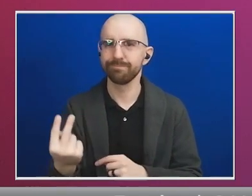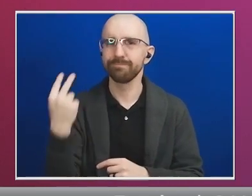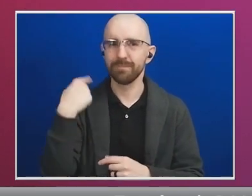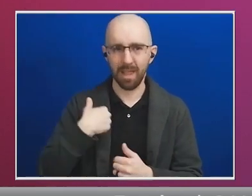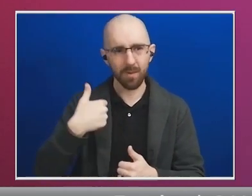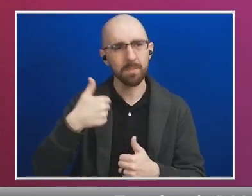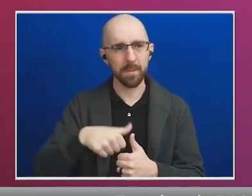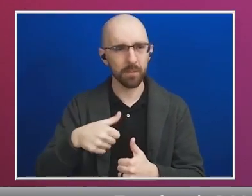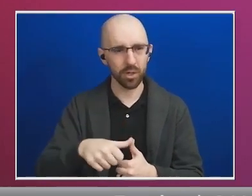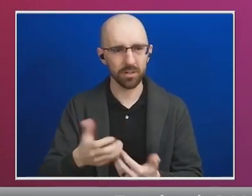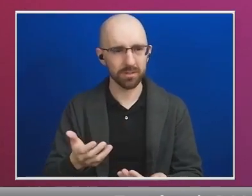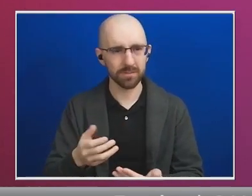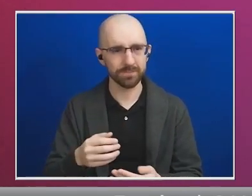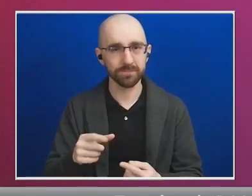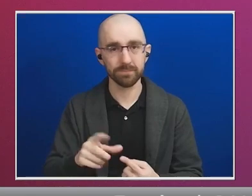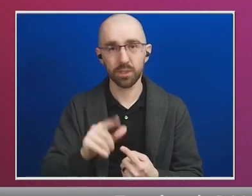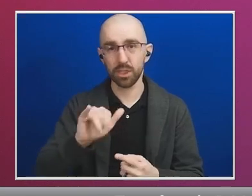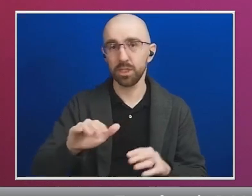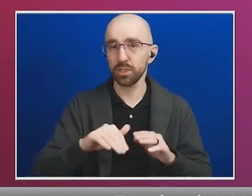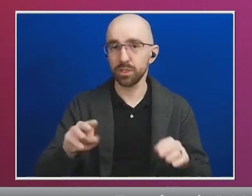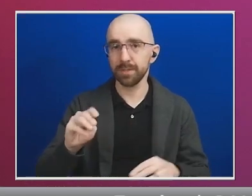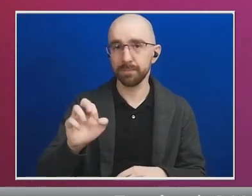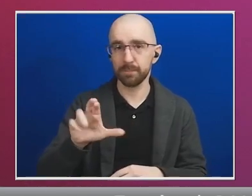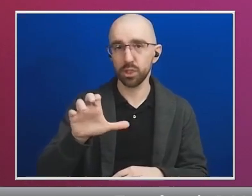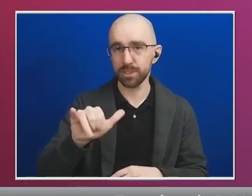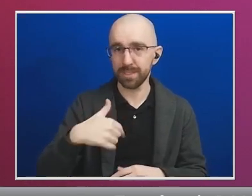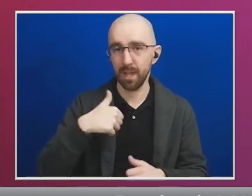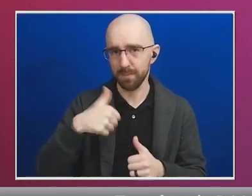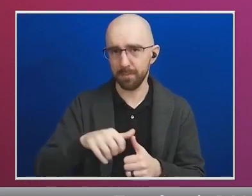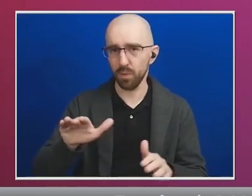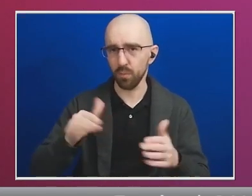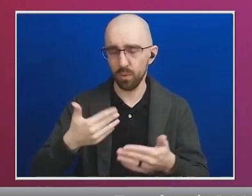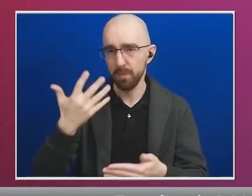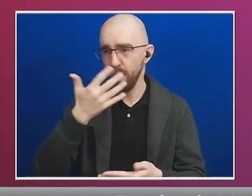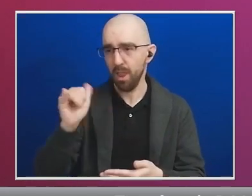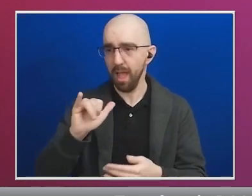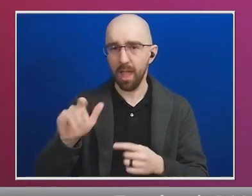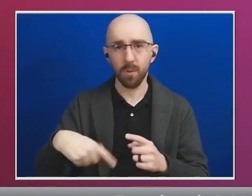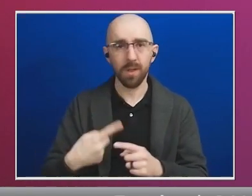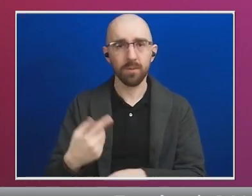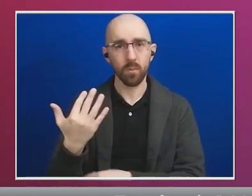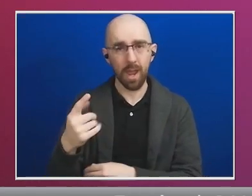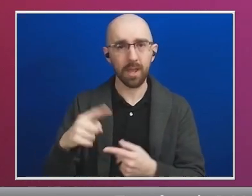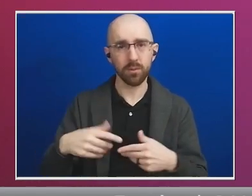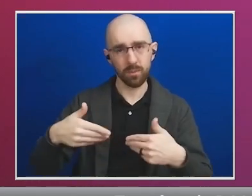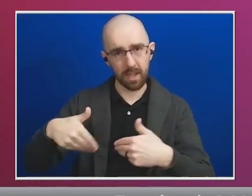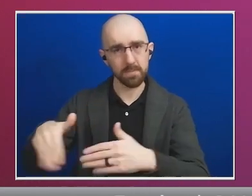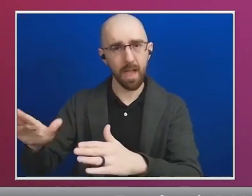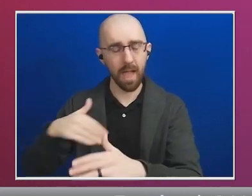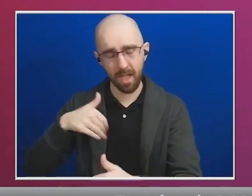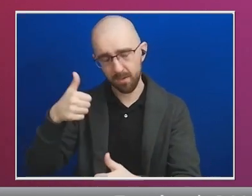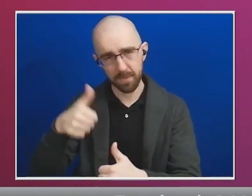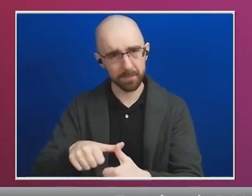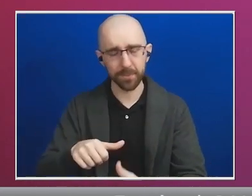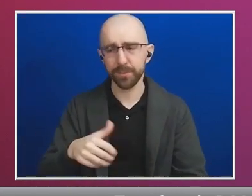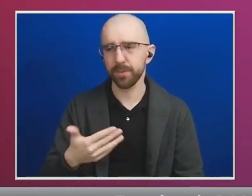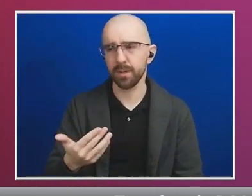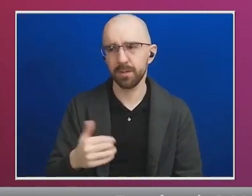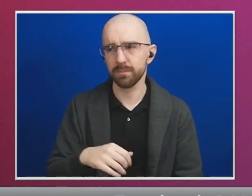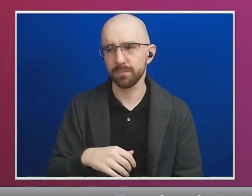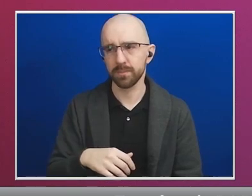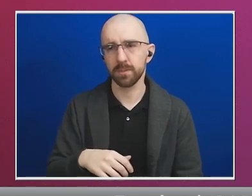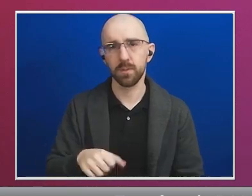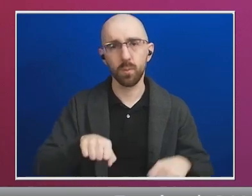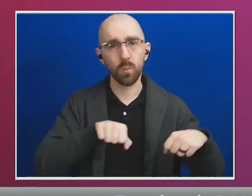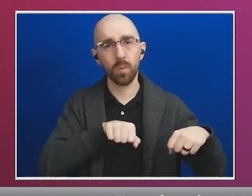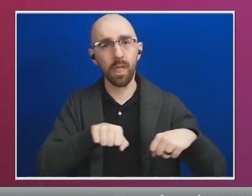especially at Children's Mercy, I remember what the room looks like when you wait to go be taken back. I remember being wheeled back, and